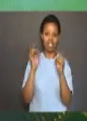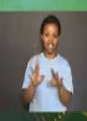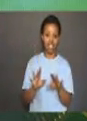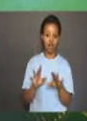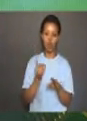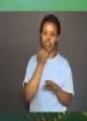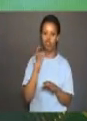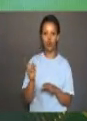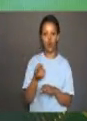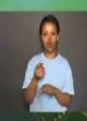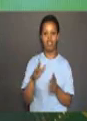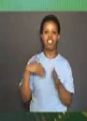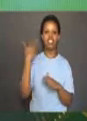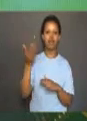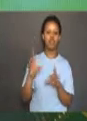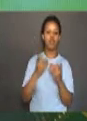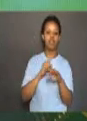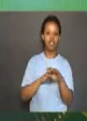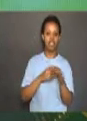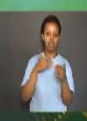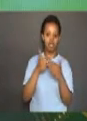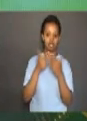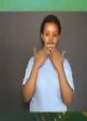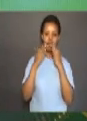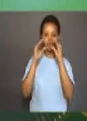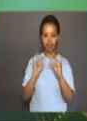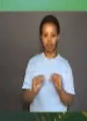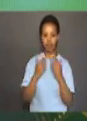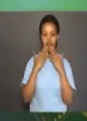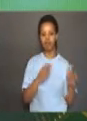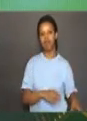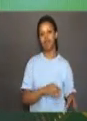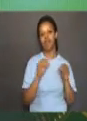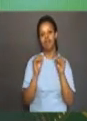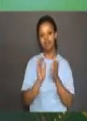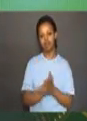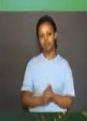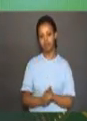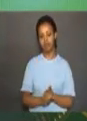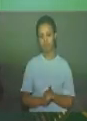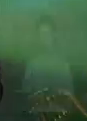Until next time, thank you, teacher. Thank you, students.